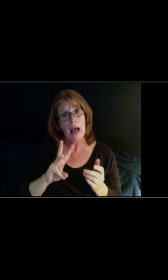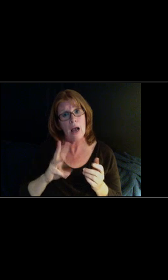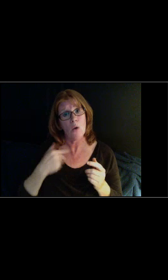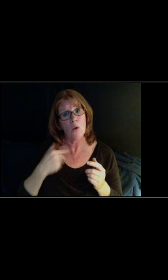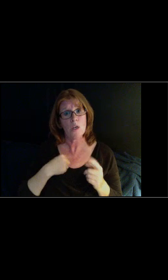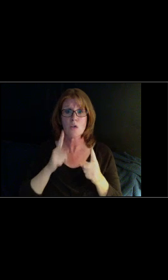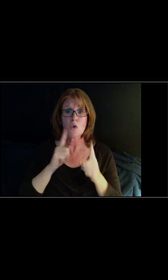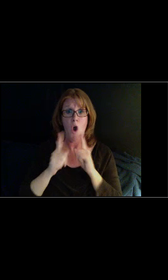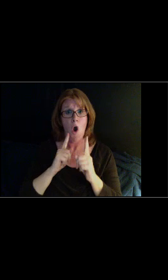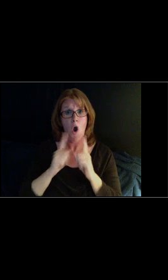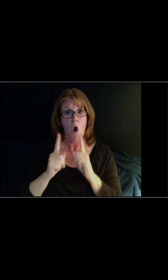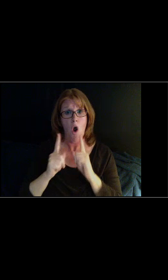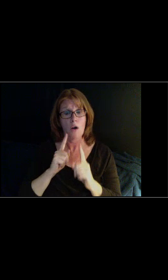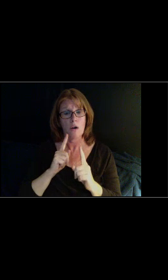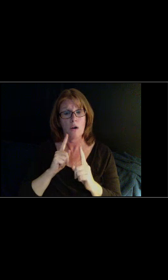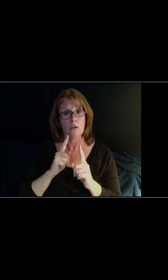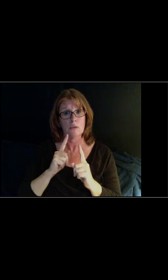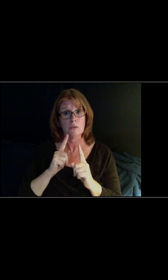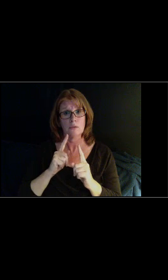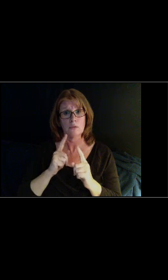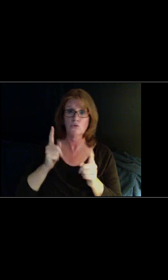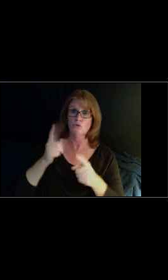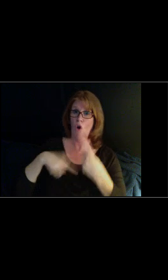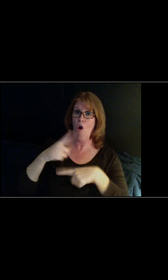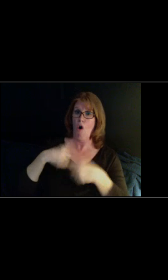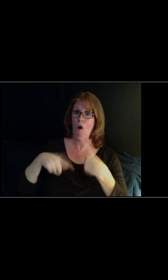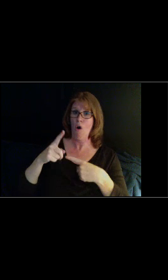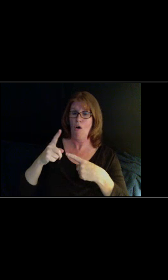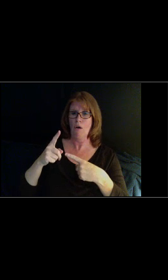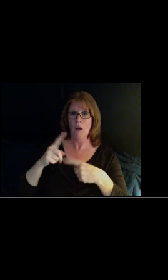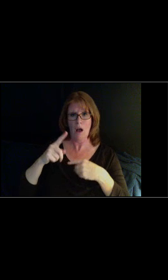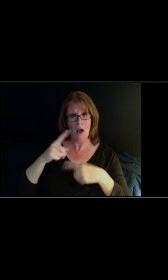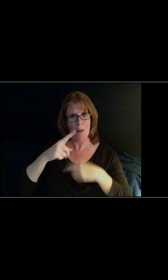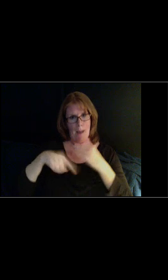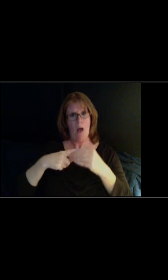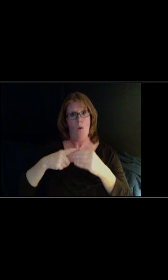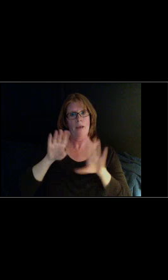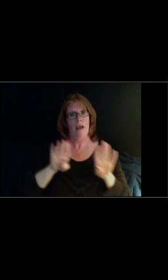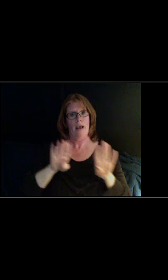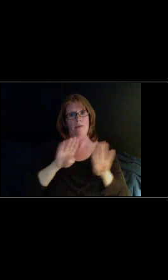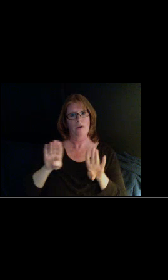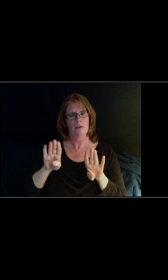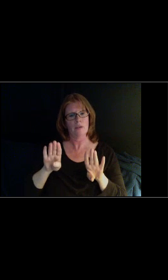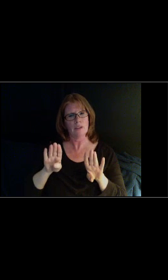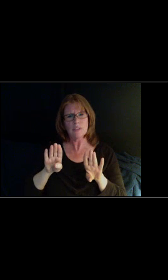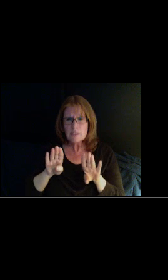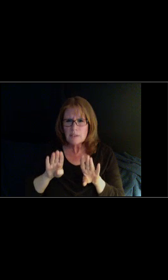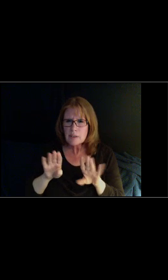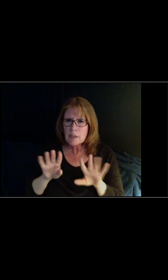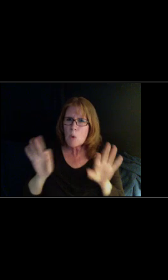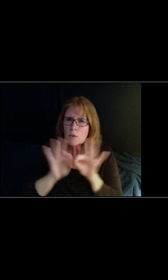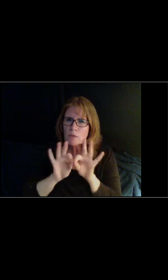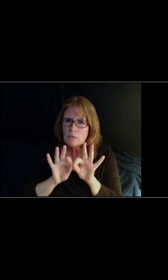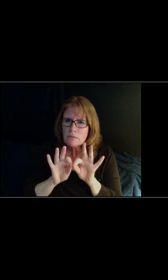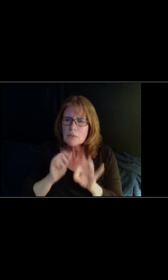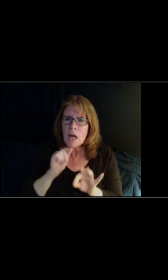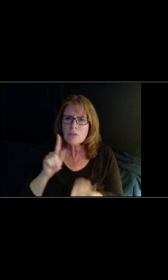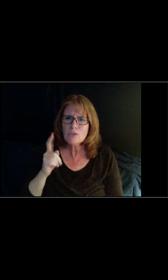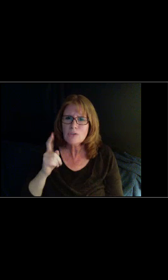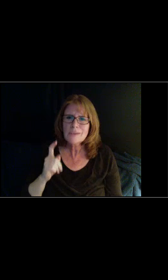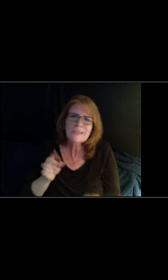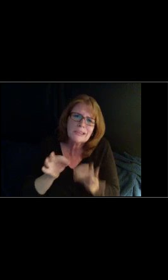show us interesting things about how we behave. How we talk and how we sign about